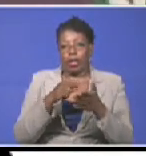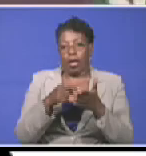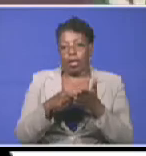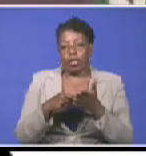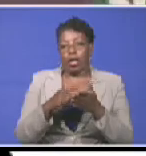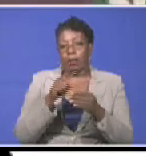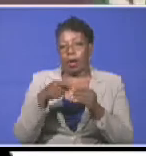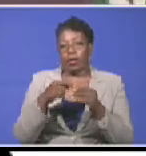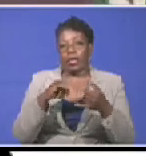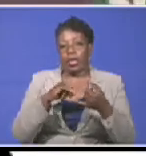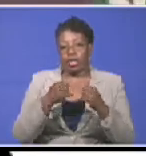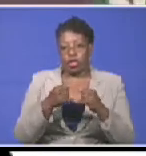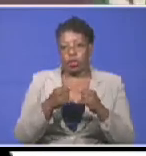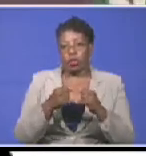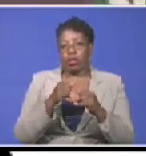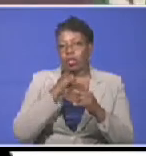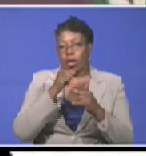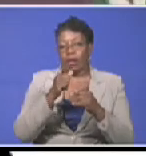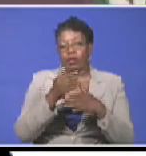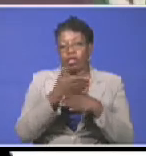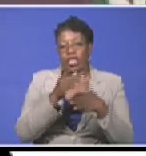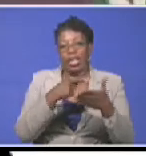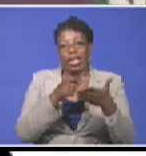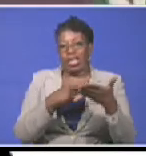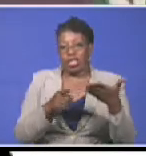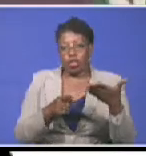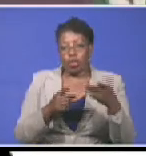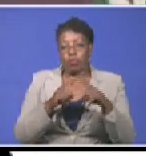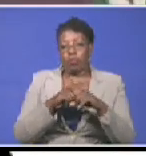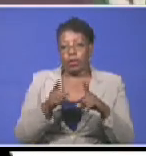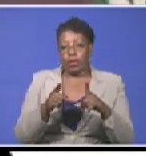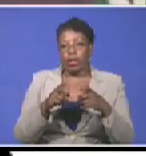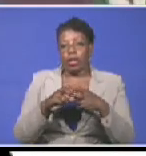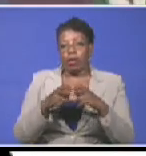No, but you don't have to go into details, because from what I'm gathering,